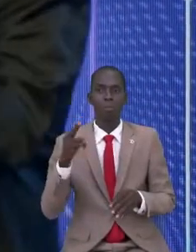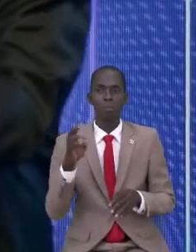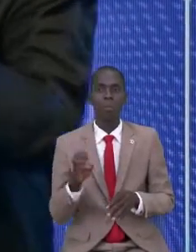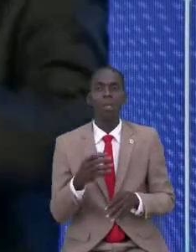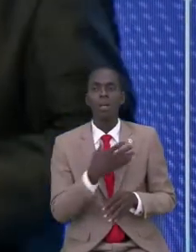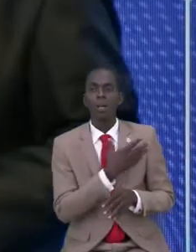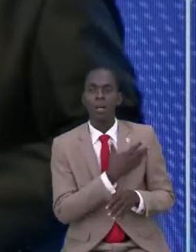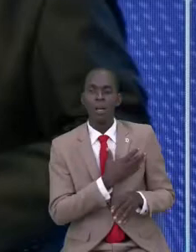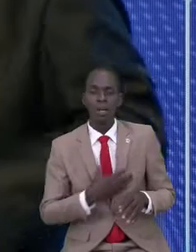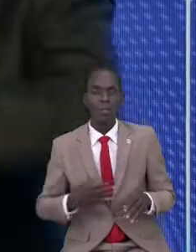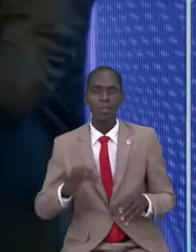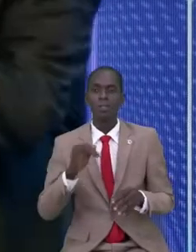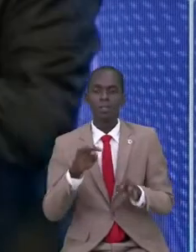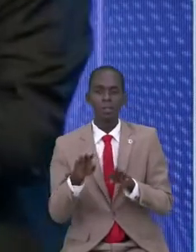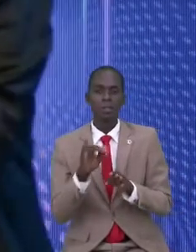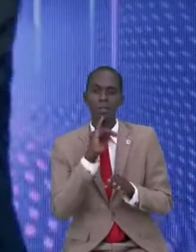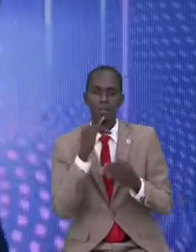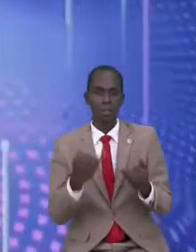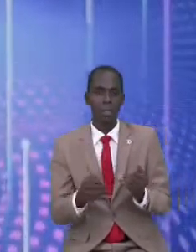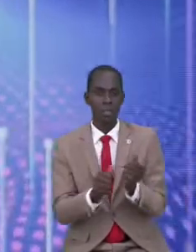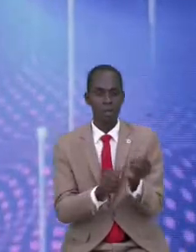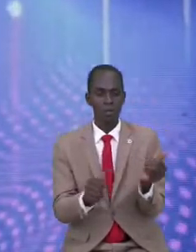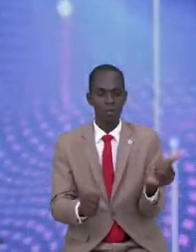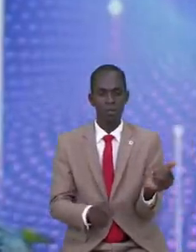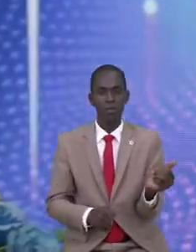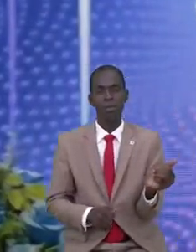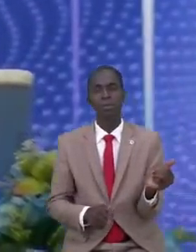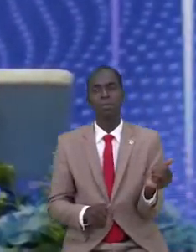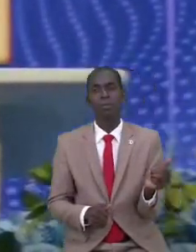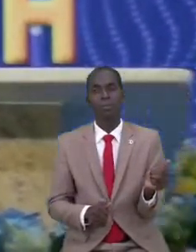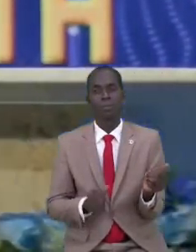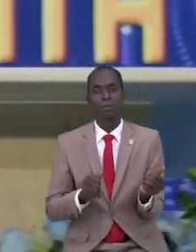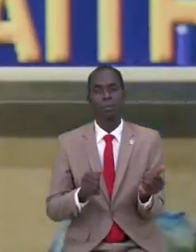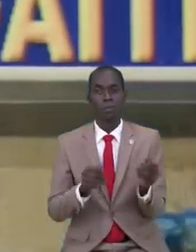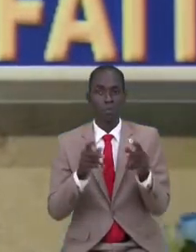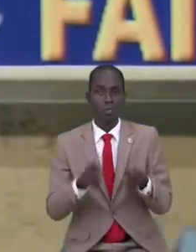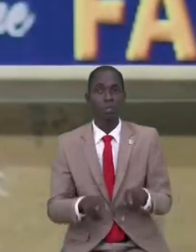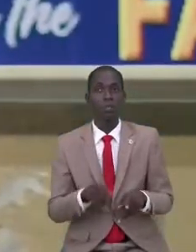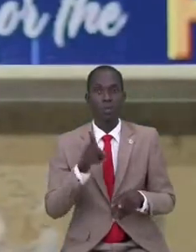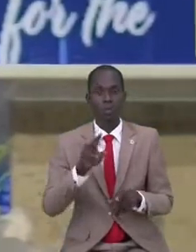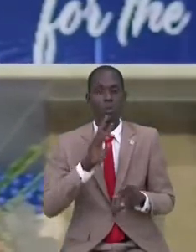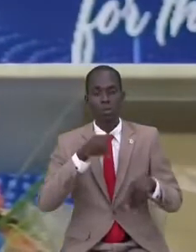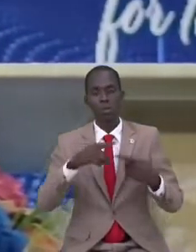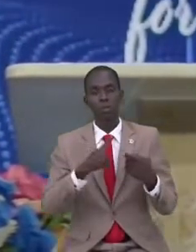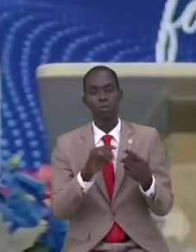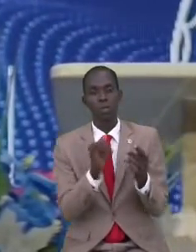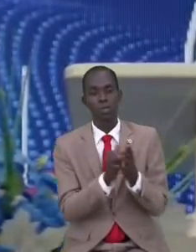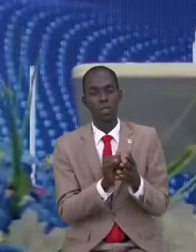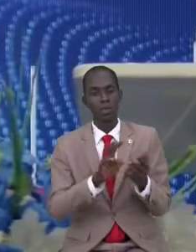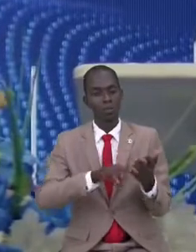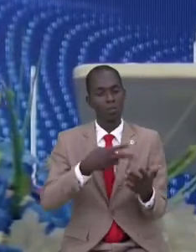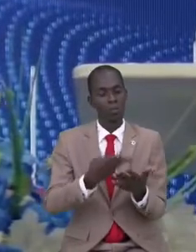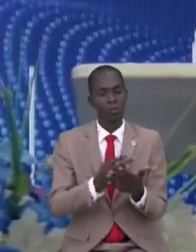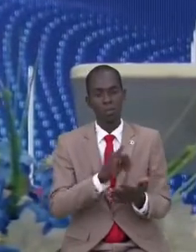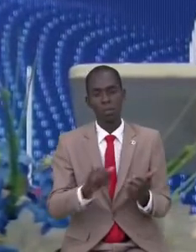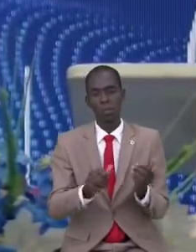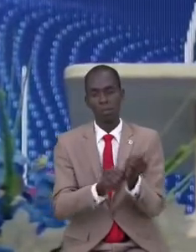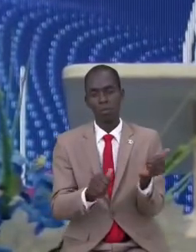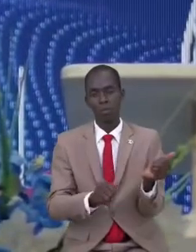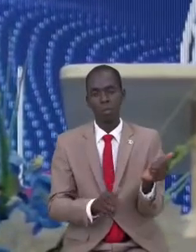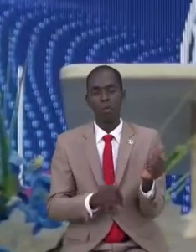falling backslider. You are reaching those falling backsliders with